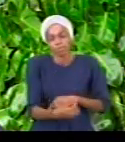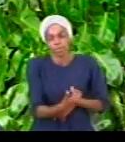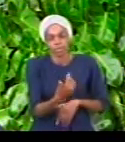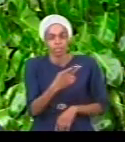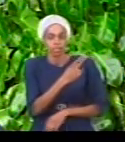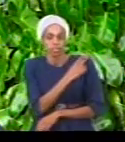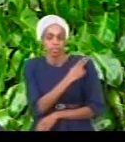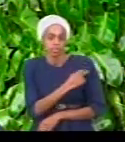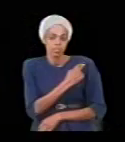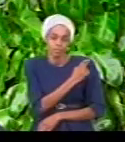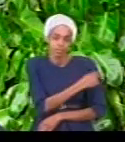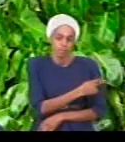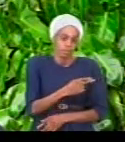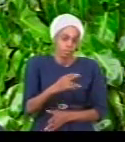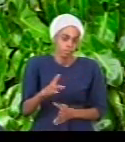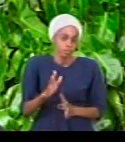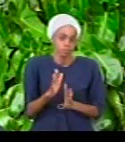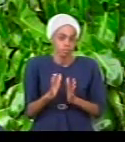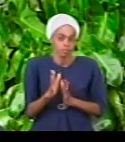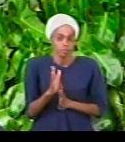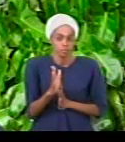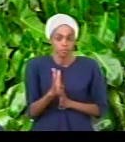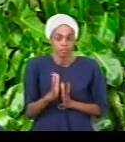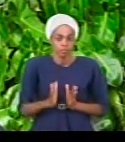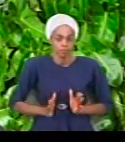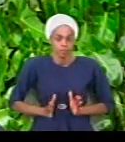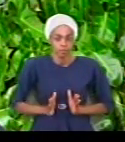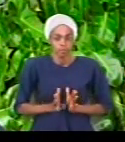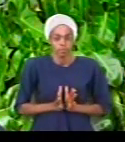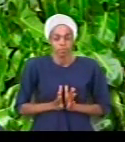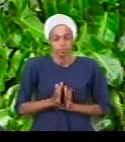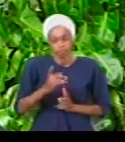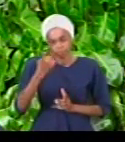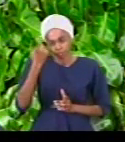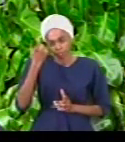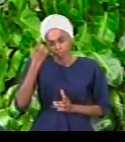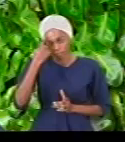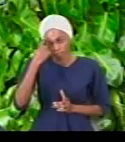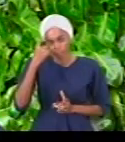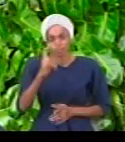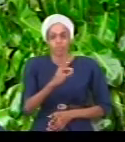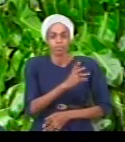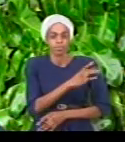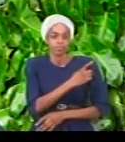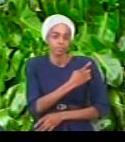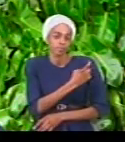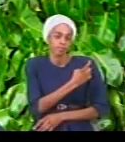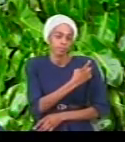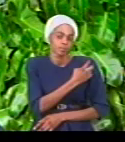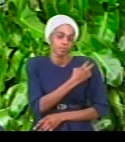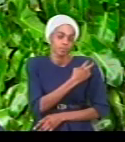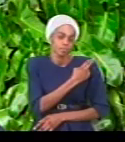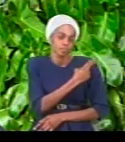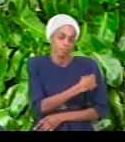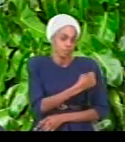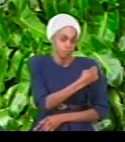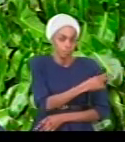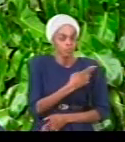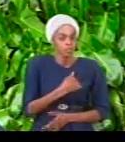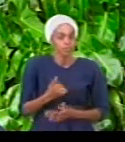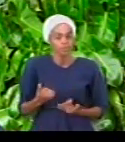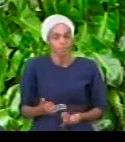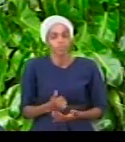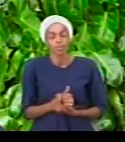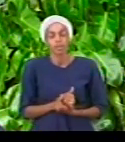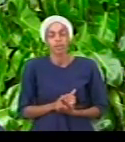Dr. Emuche first. Then on getting there, Dr. Emuche have to confirm the kidney problem, as the